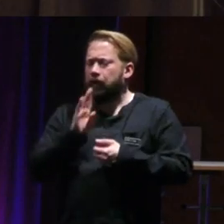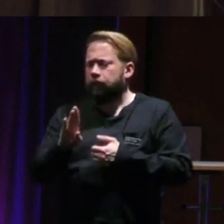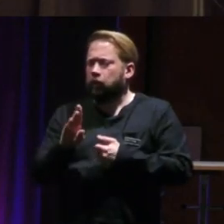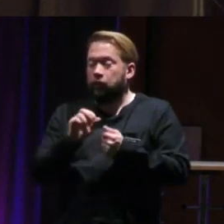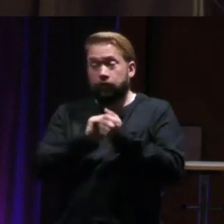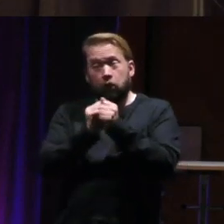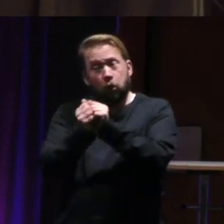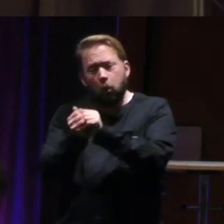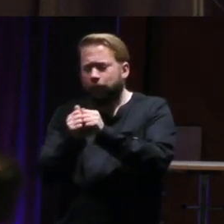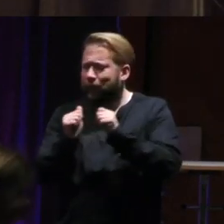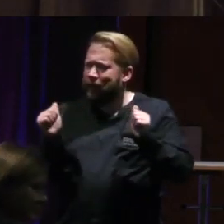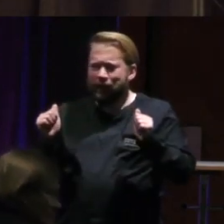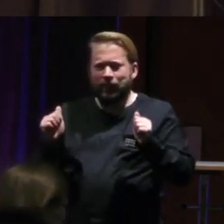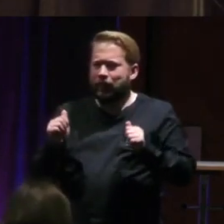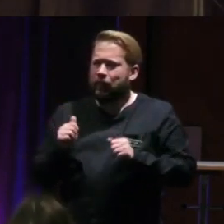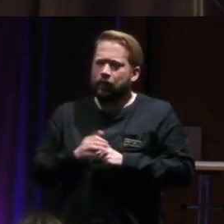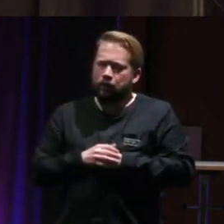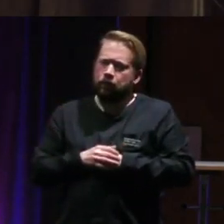would say pessimistic